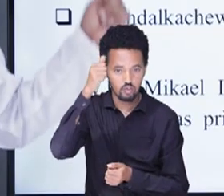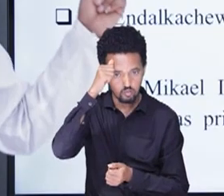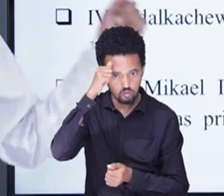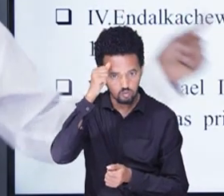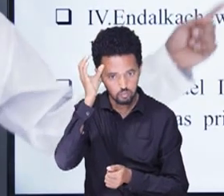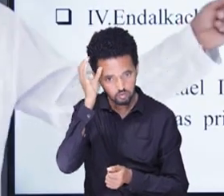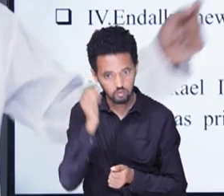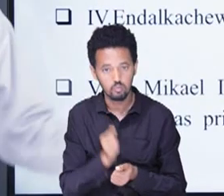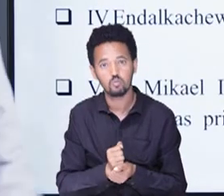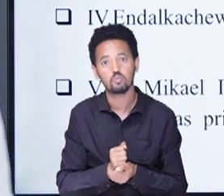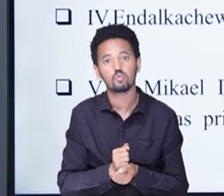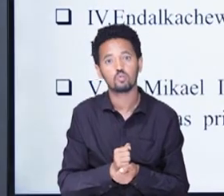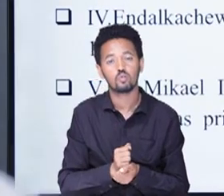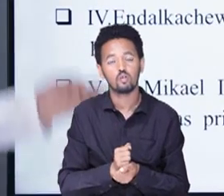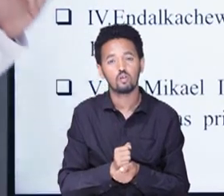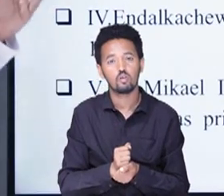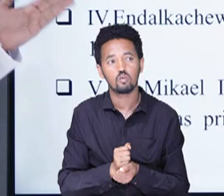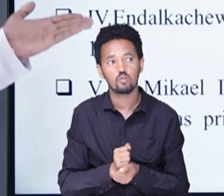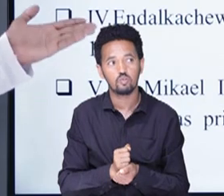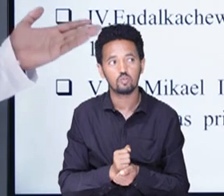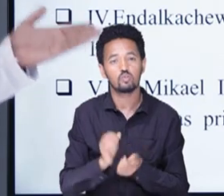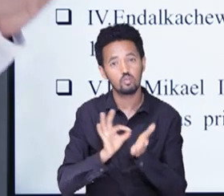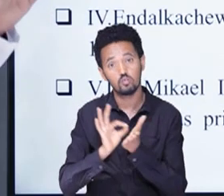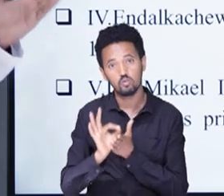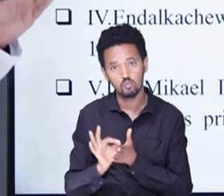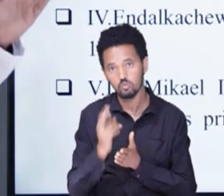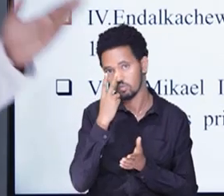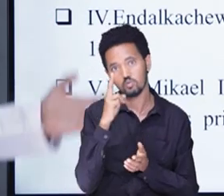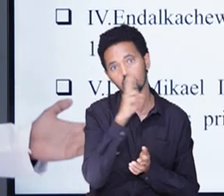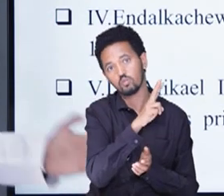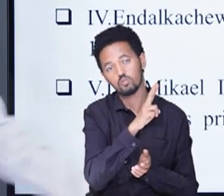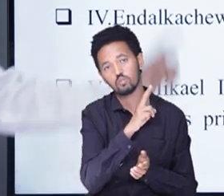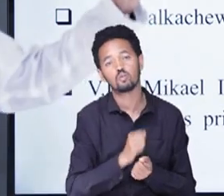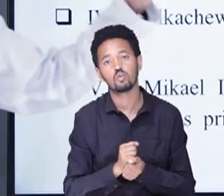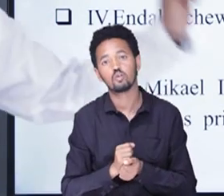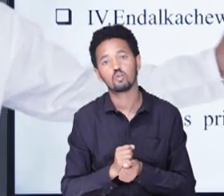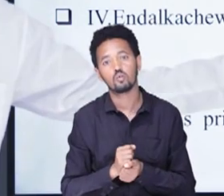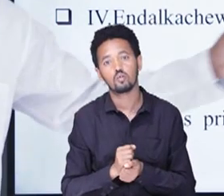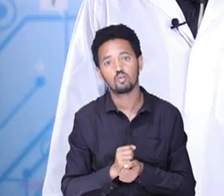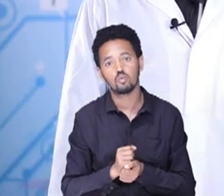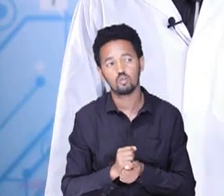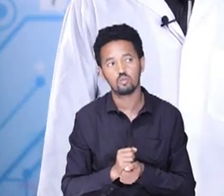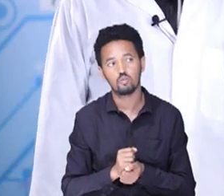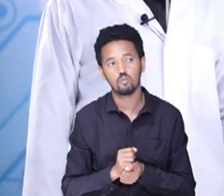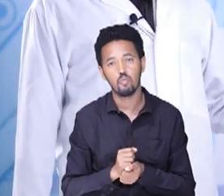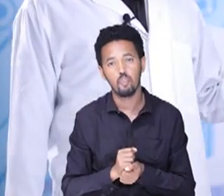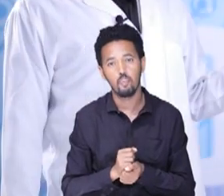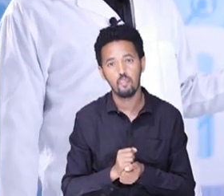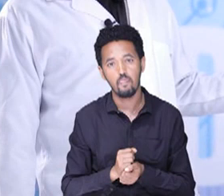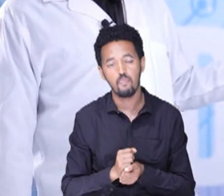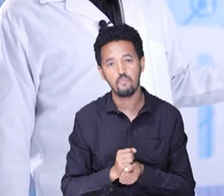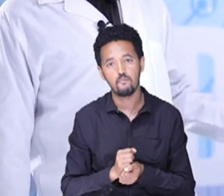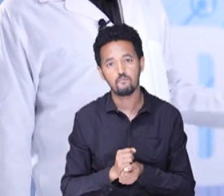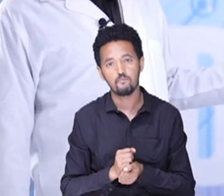Habtold from 1960 to 1974. The fourth one, Ndalkacho Makonnen, February 1974 up